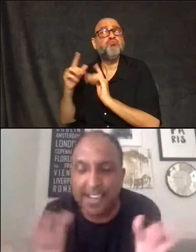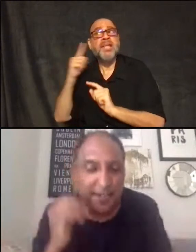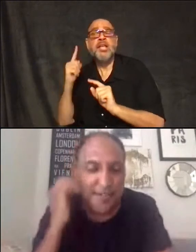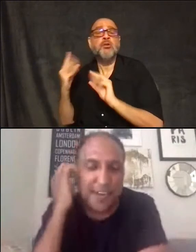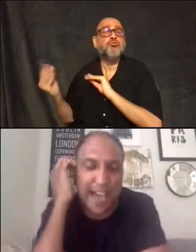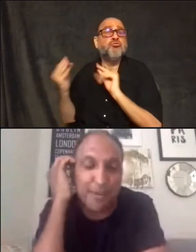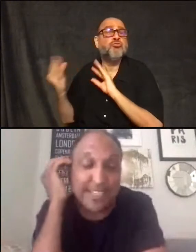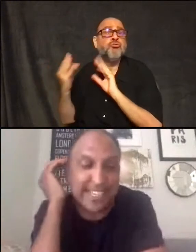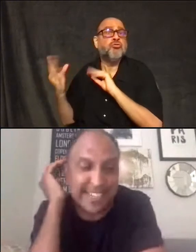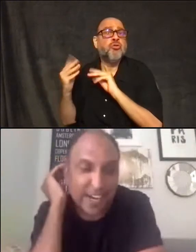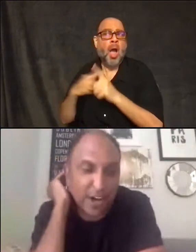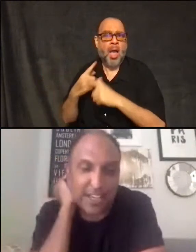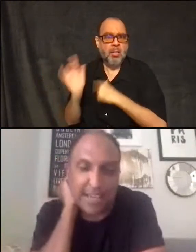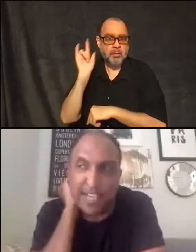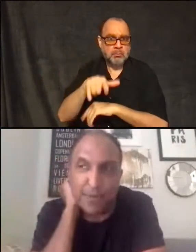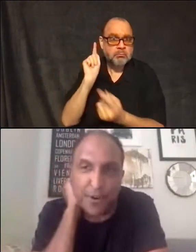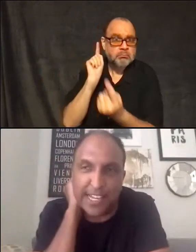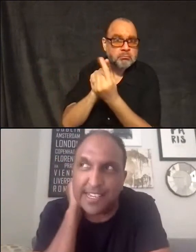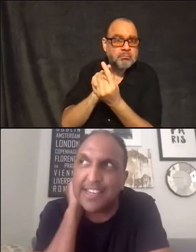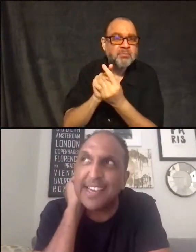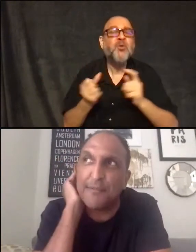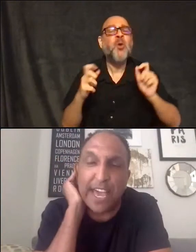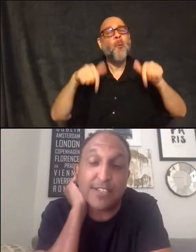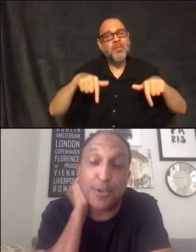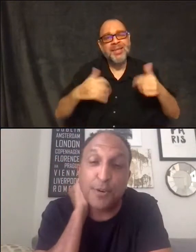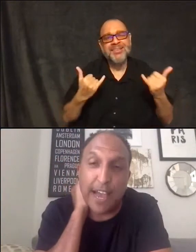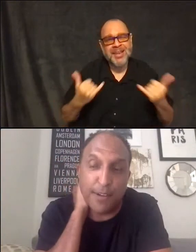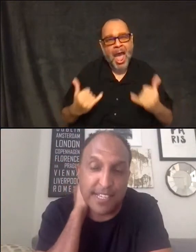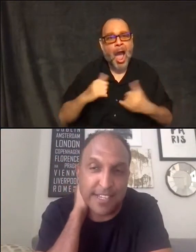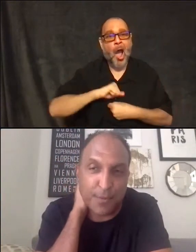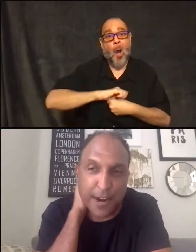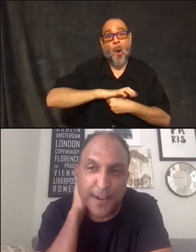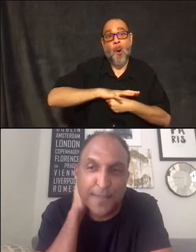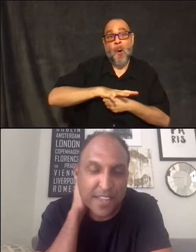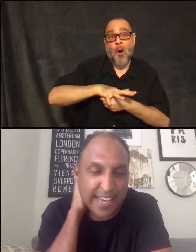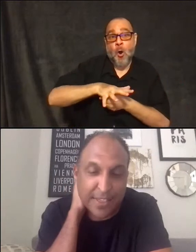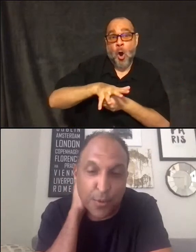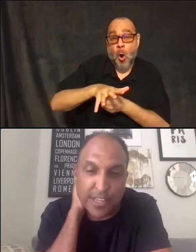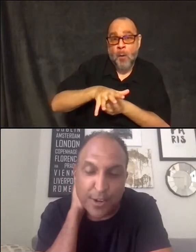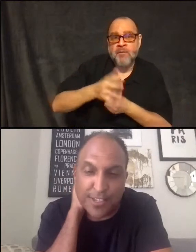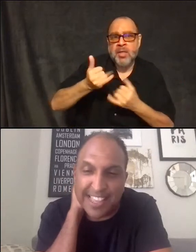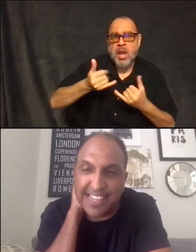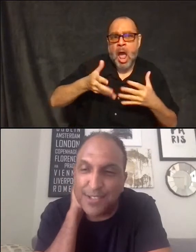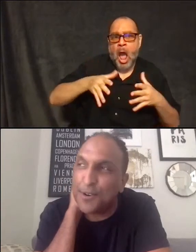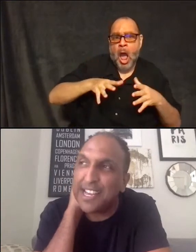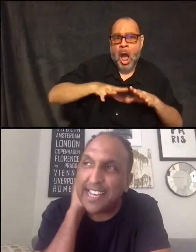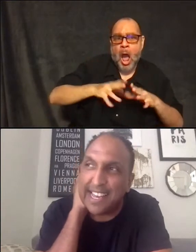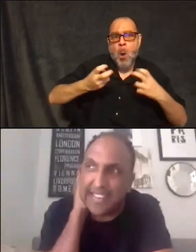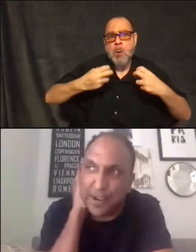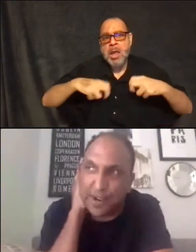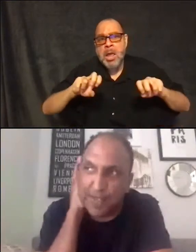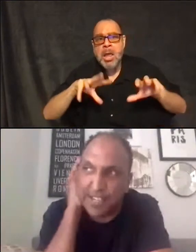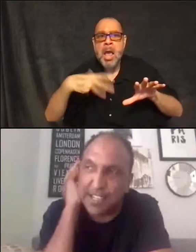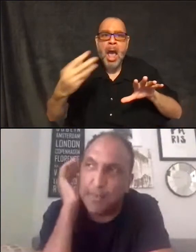phase one of hybrid season, I call it, because I believe we're going into phase two of hybrid season, where again the work that Joselin is doing,